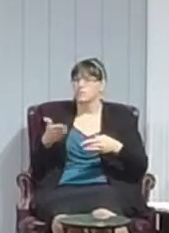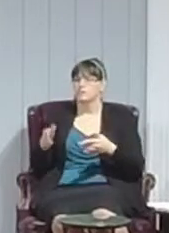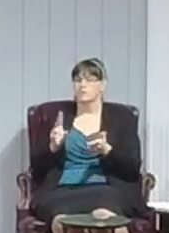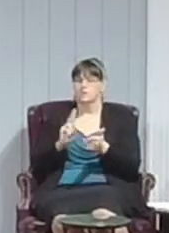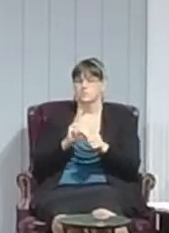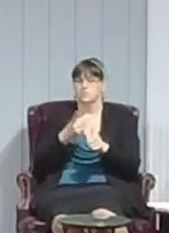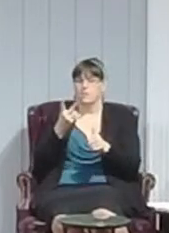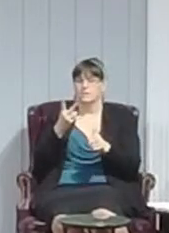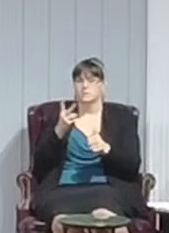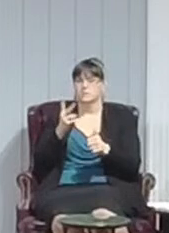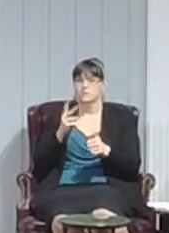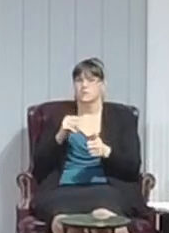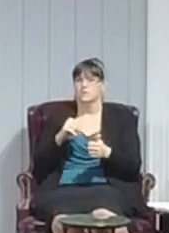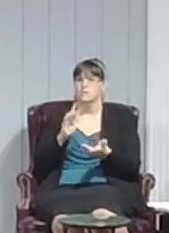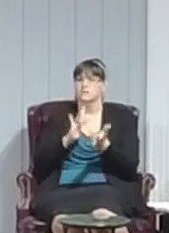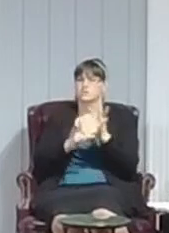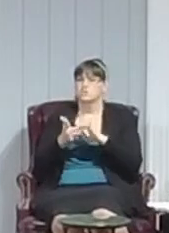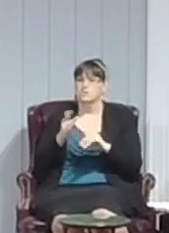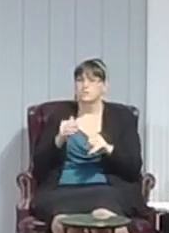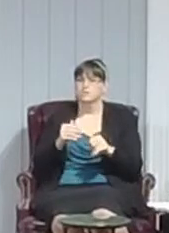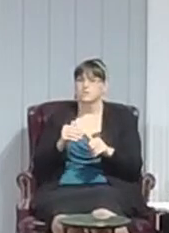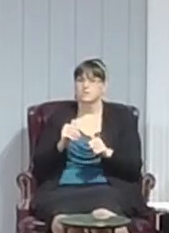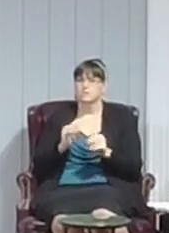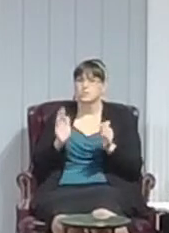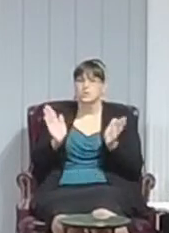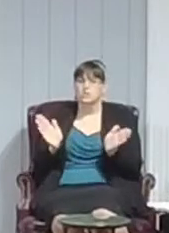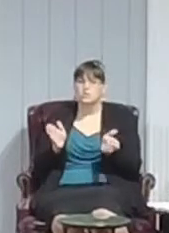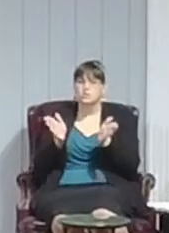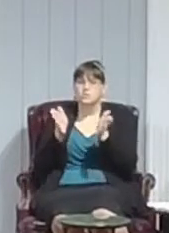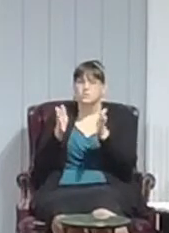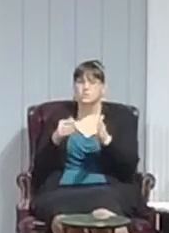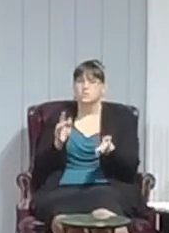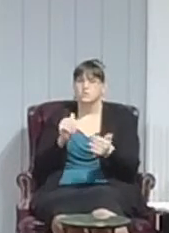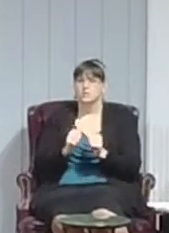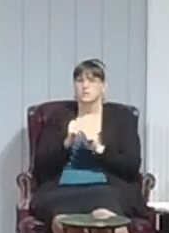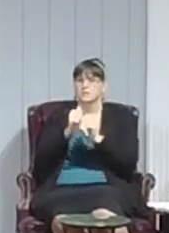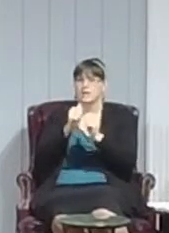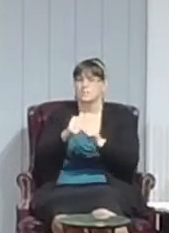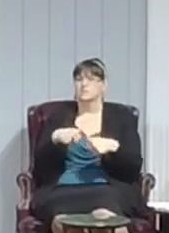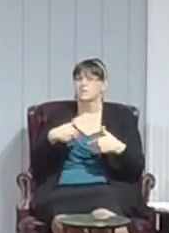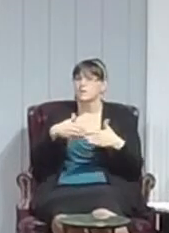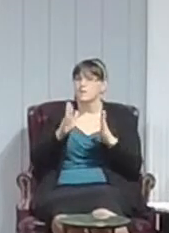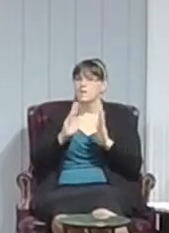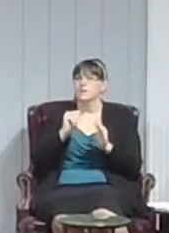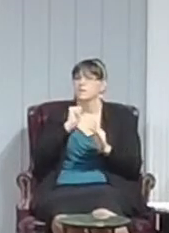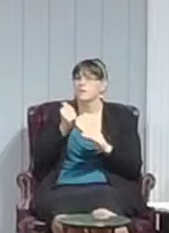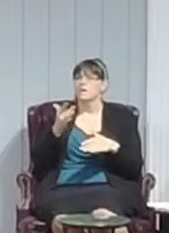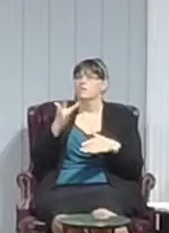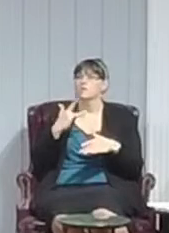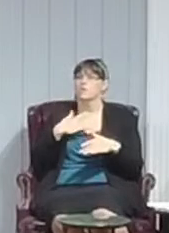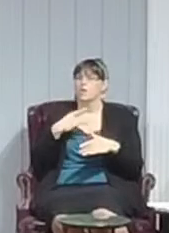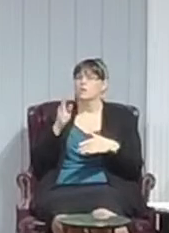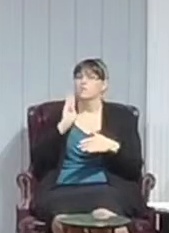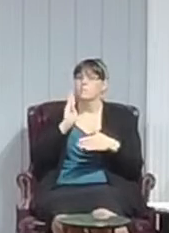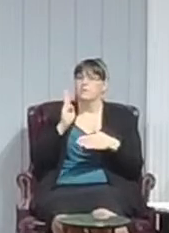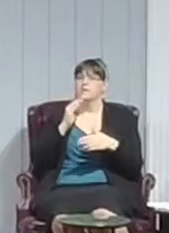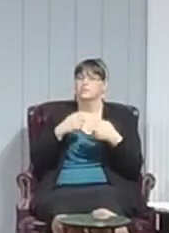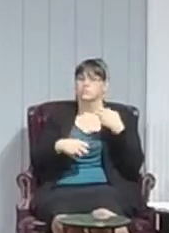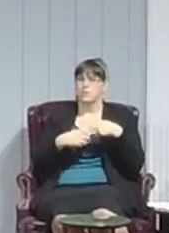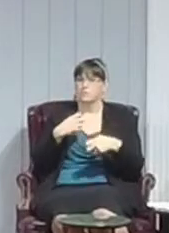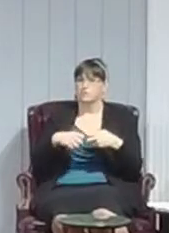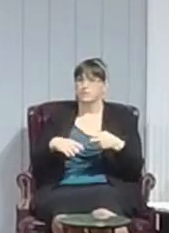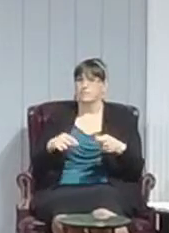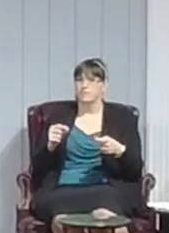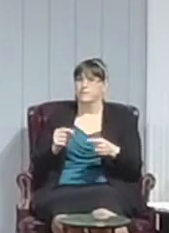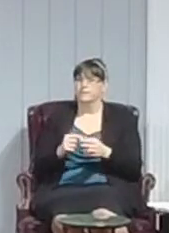chapter 14, Jesus urged his disciples, let not your heart be troubled. The wording of Jesus' instruction